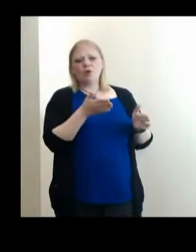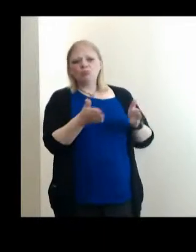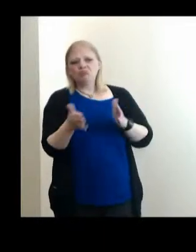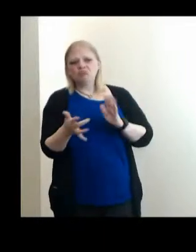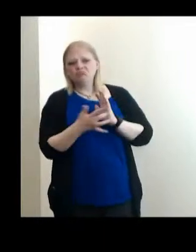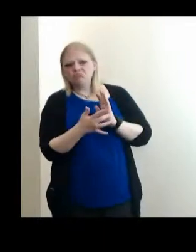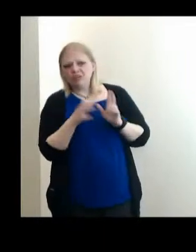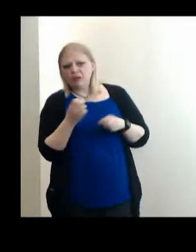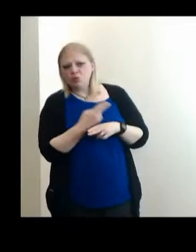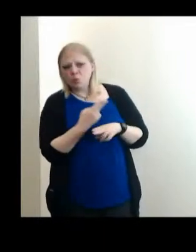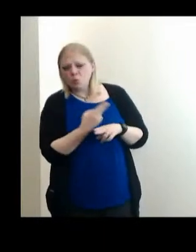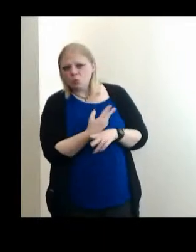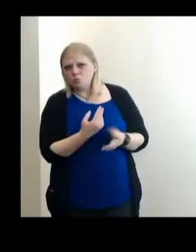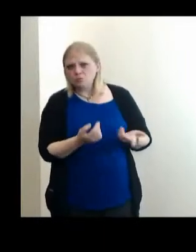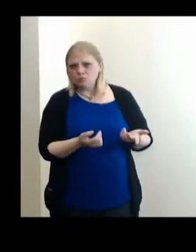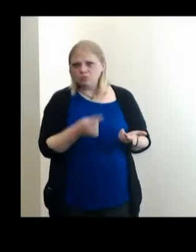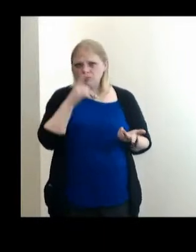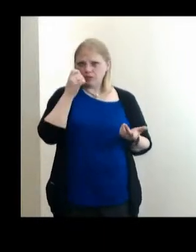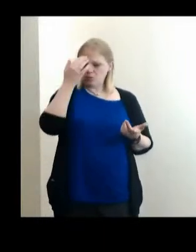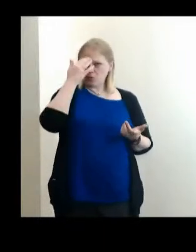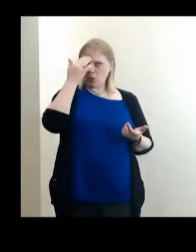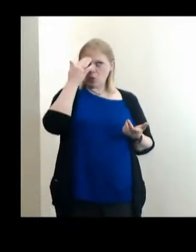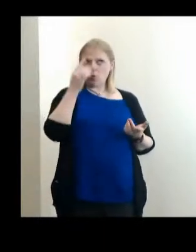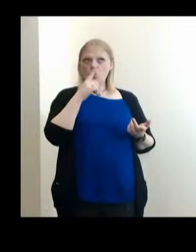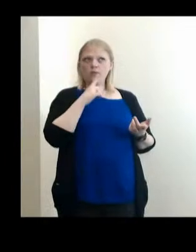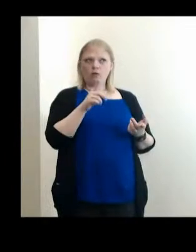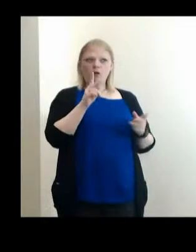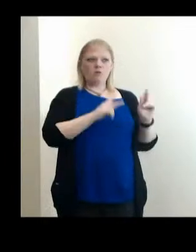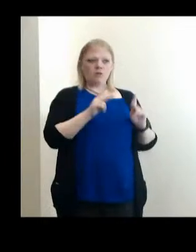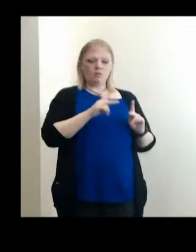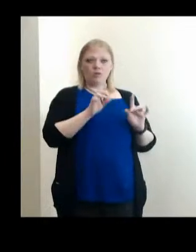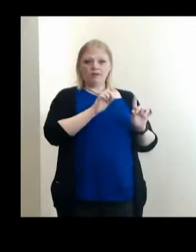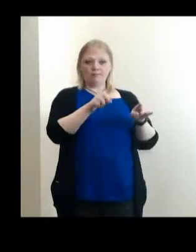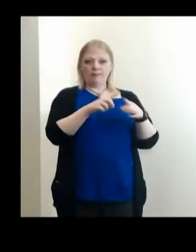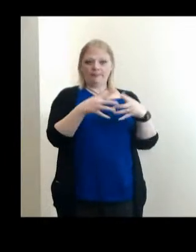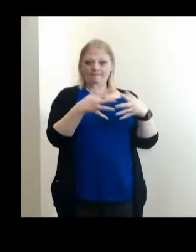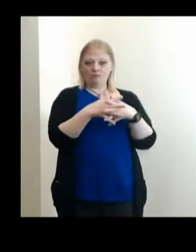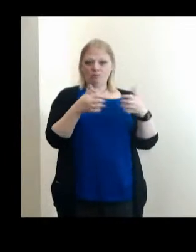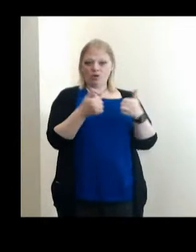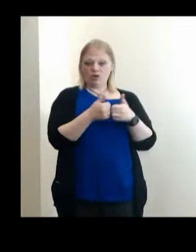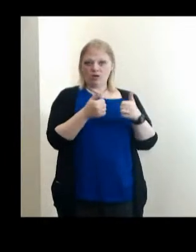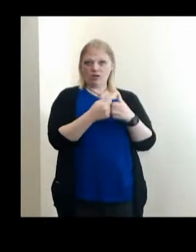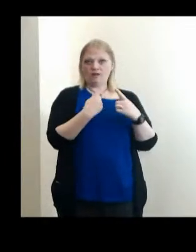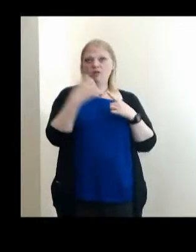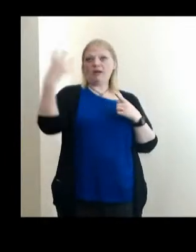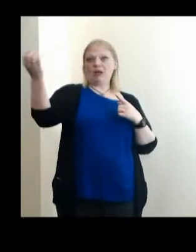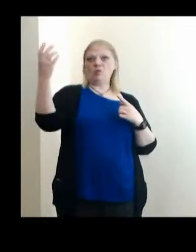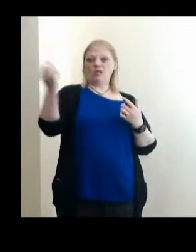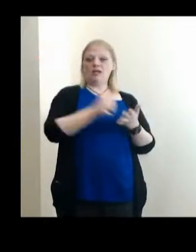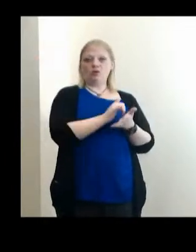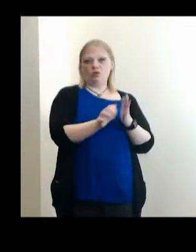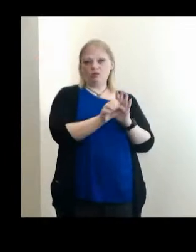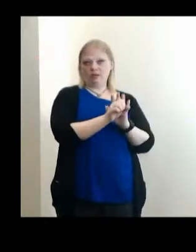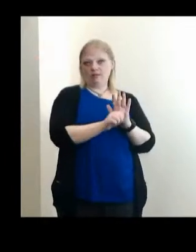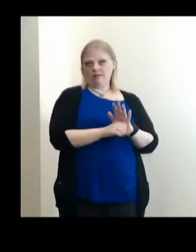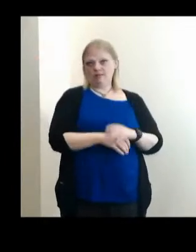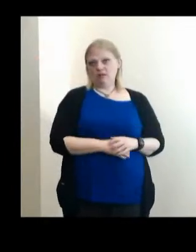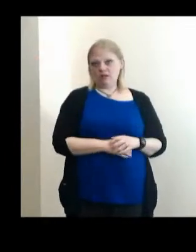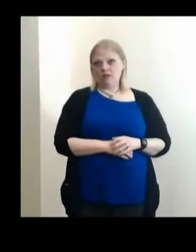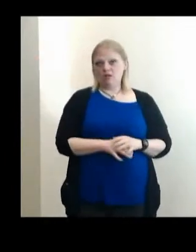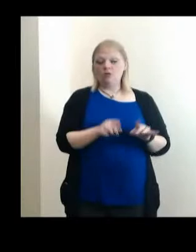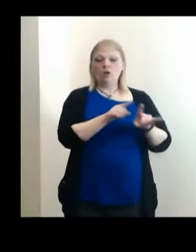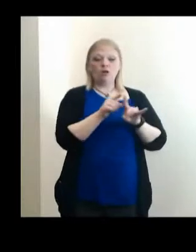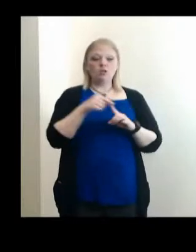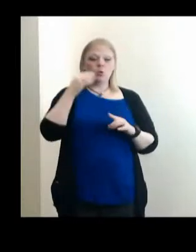could be used, because we know that there are individuals that attend our football games that come from outside of New York State. We also